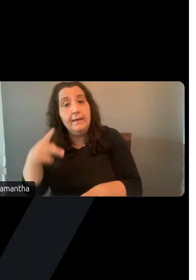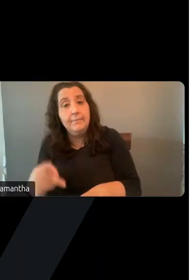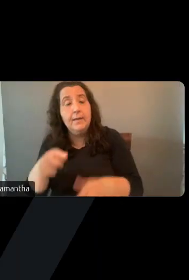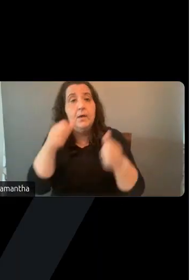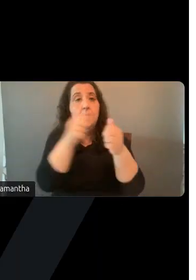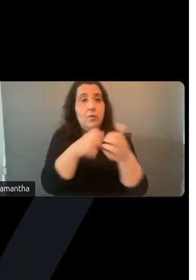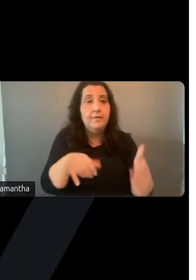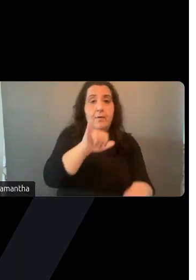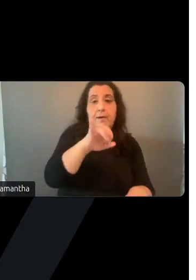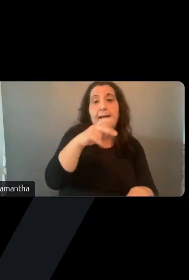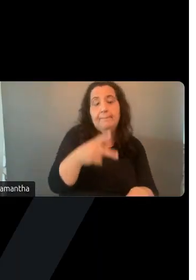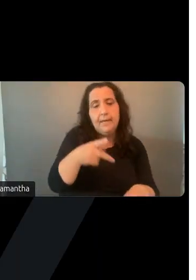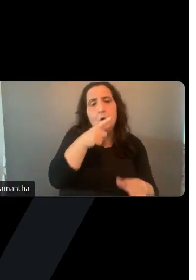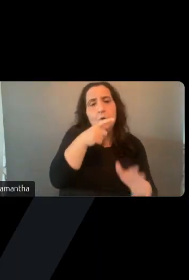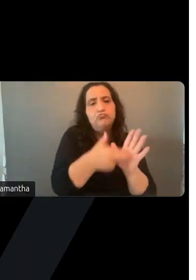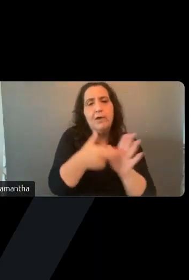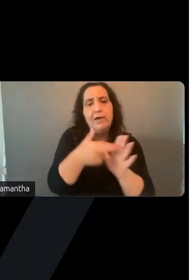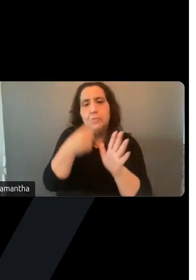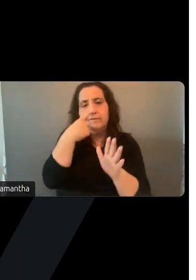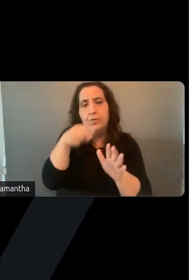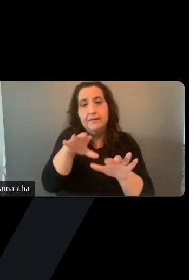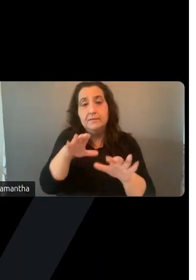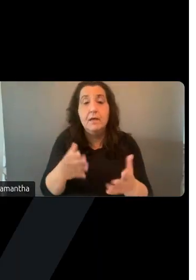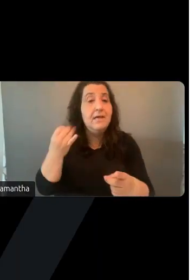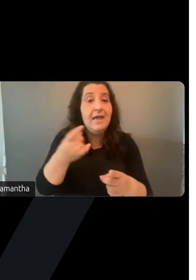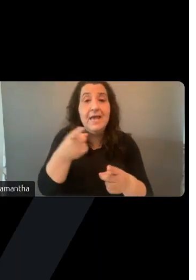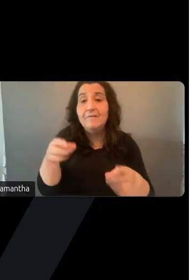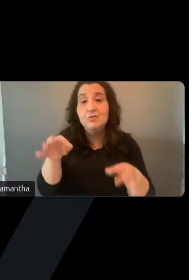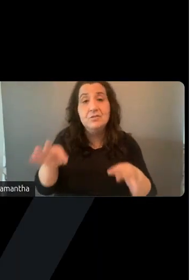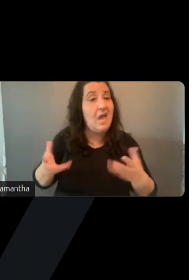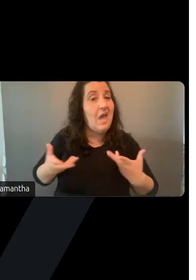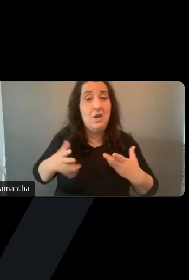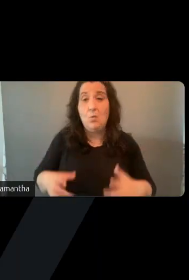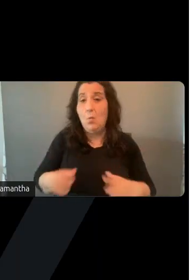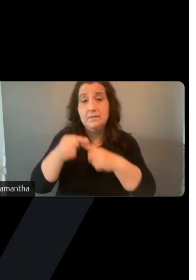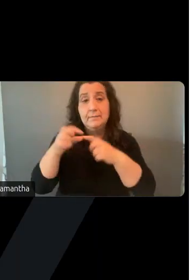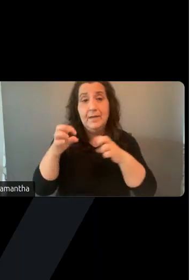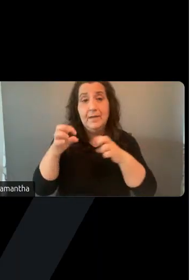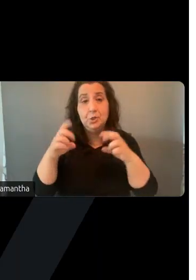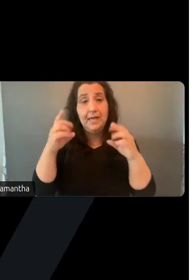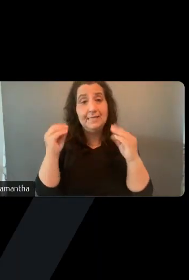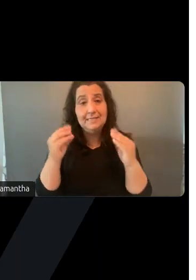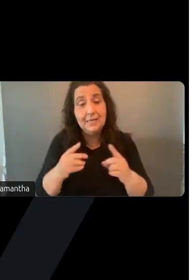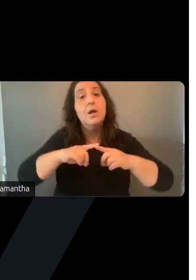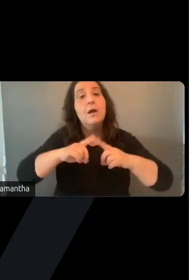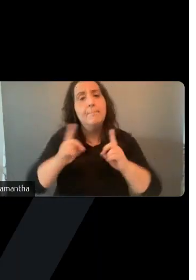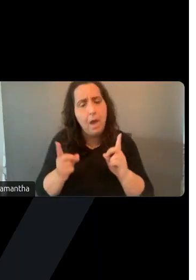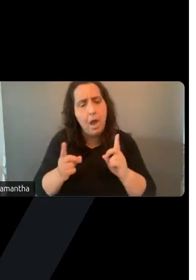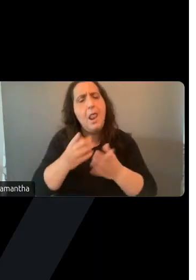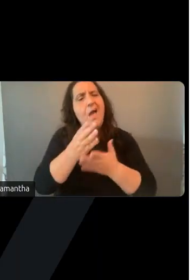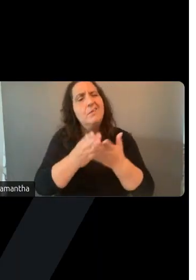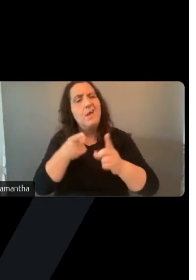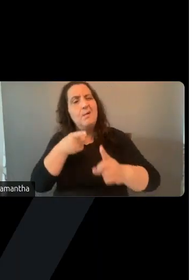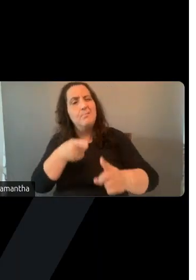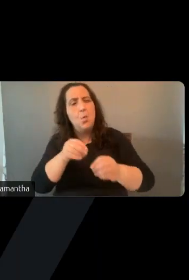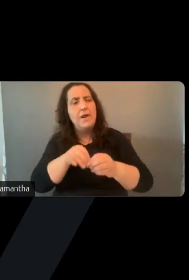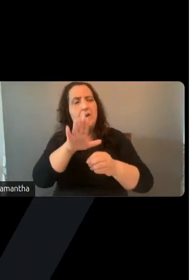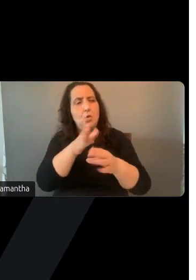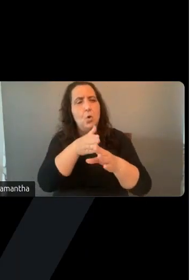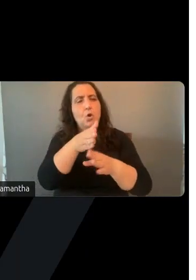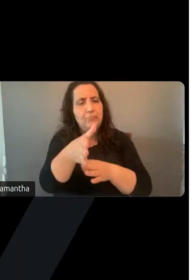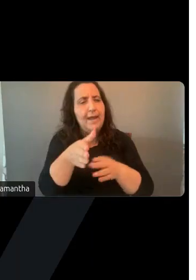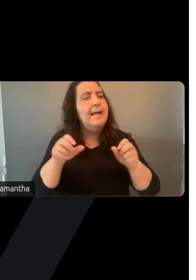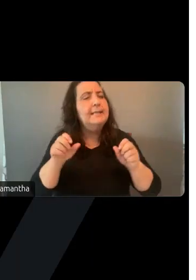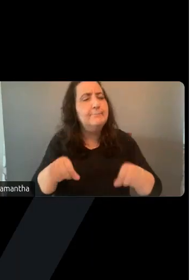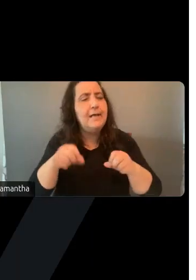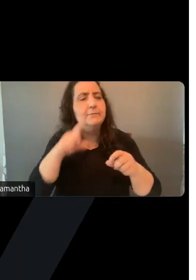in these classes. So even if you don't decide to be a special education teacher, at some point in your career with New York City Public Schools, you could be placed in an